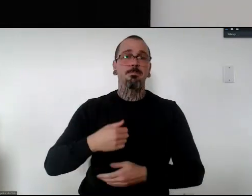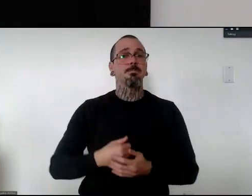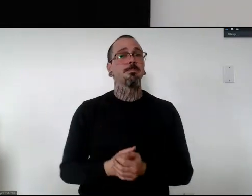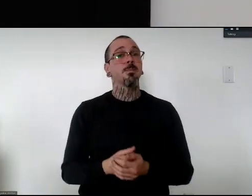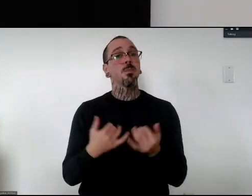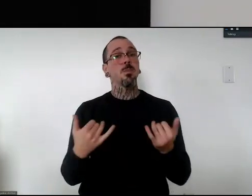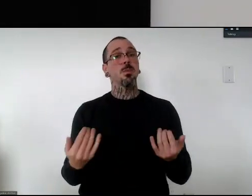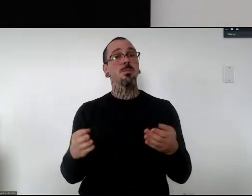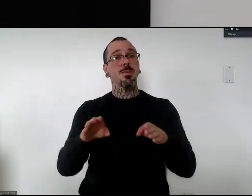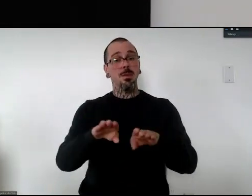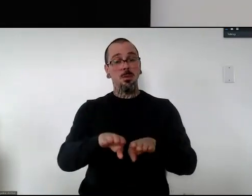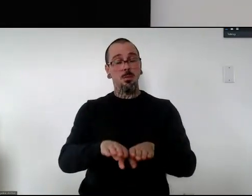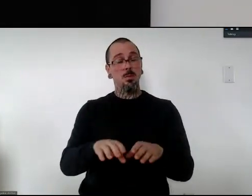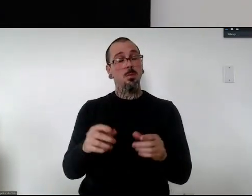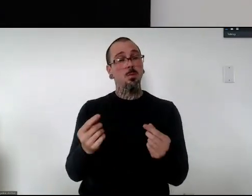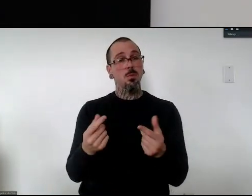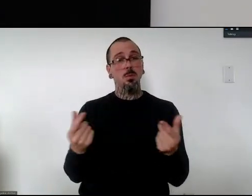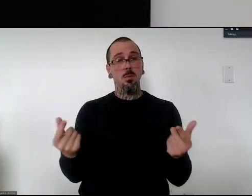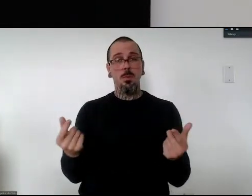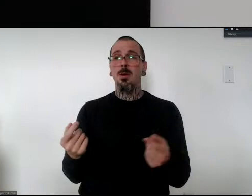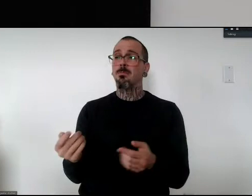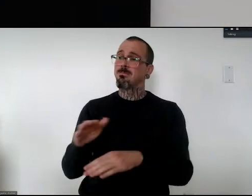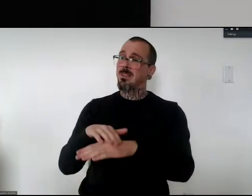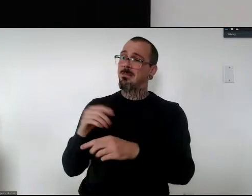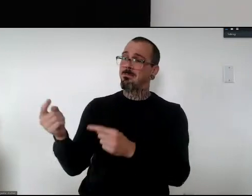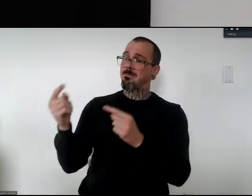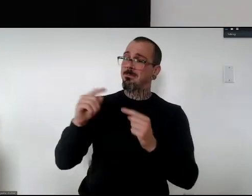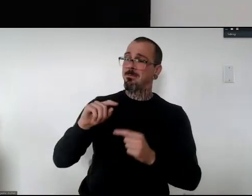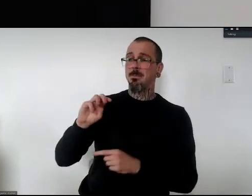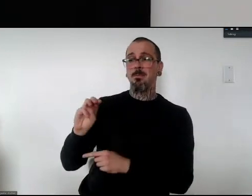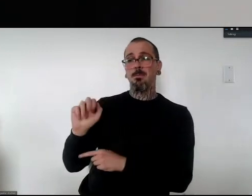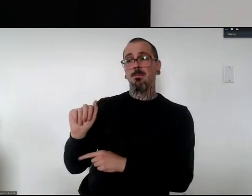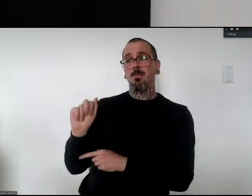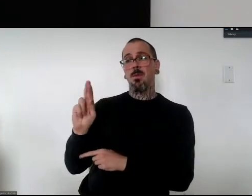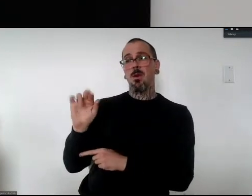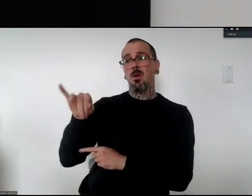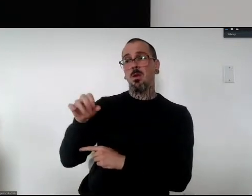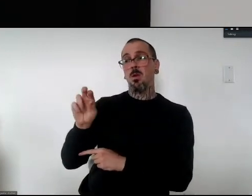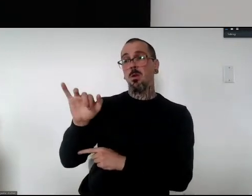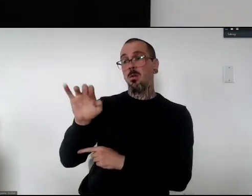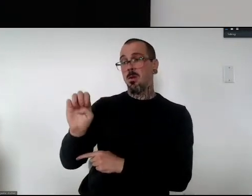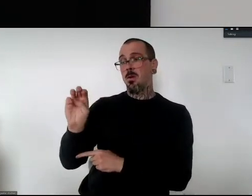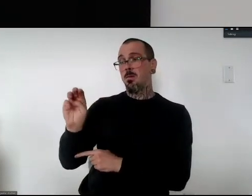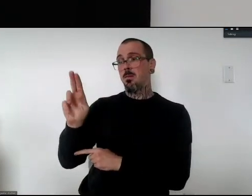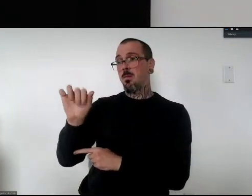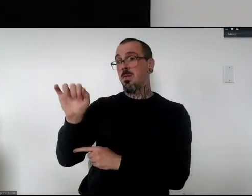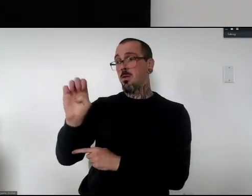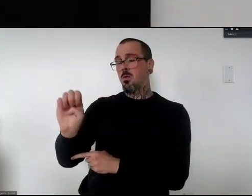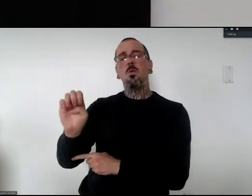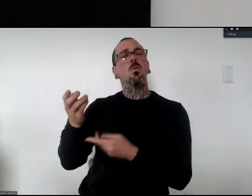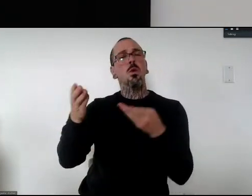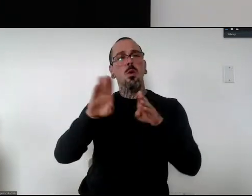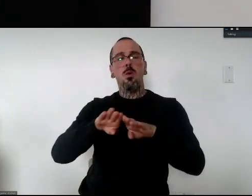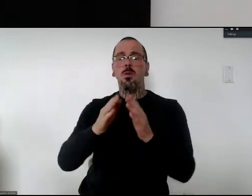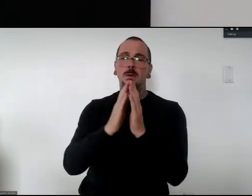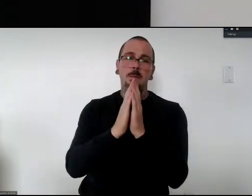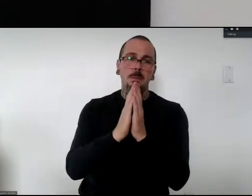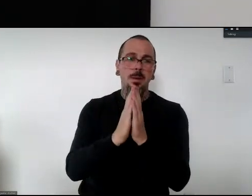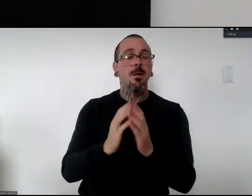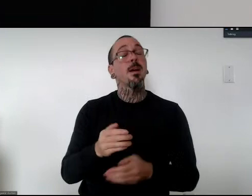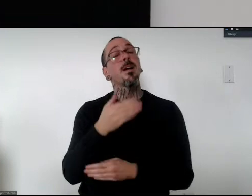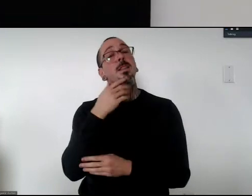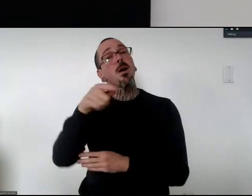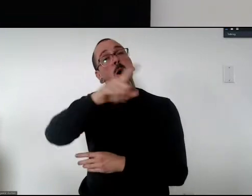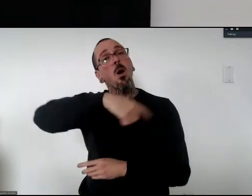I would like to ask Marjorie Muse to come forward again for a closing prayer and to thank everyone for joining us and